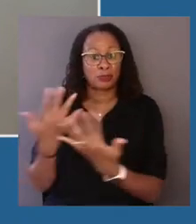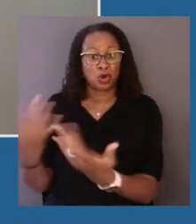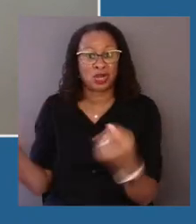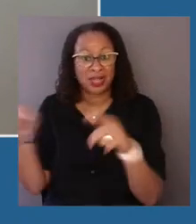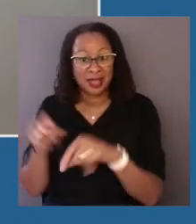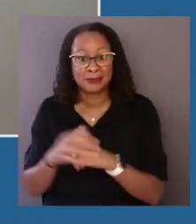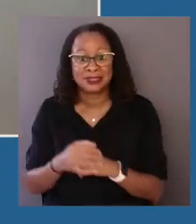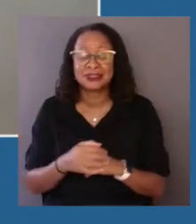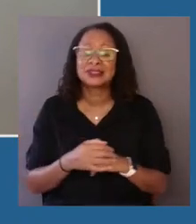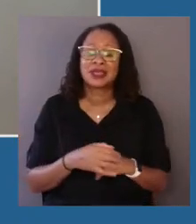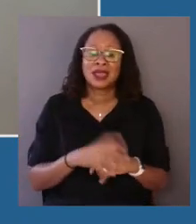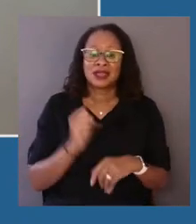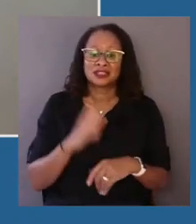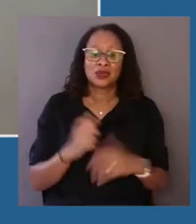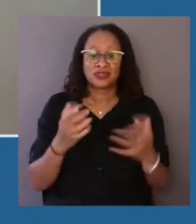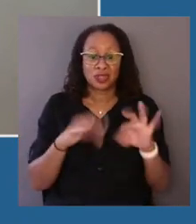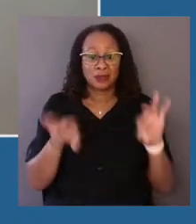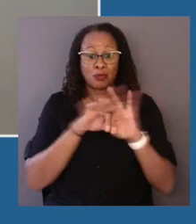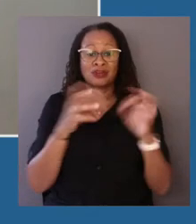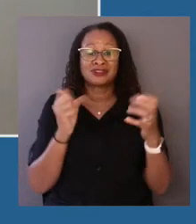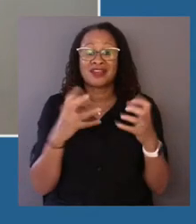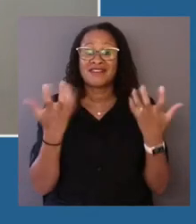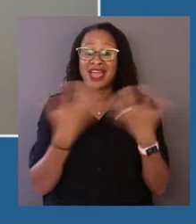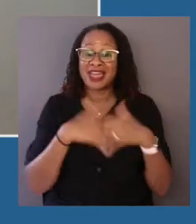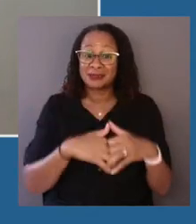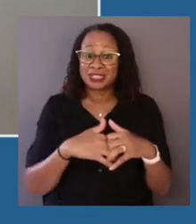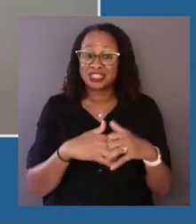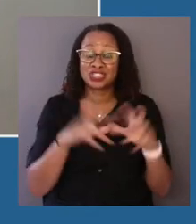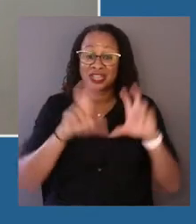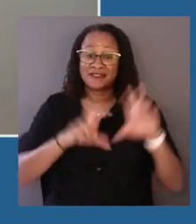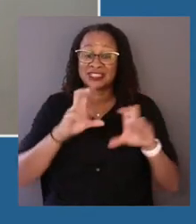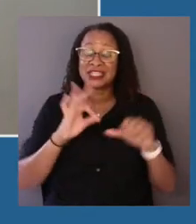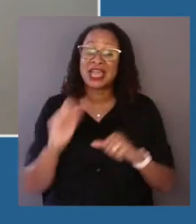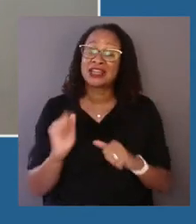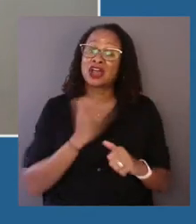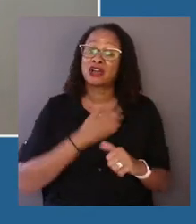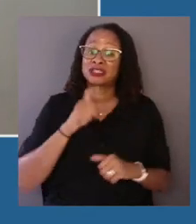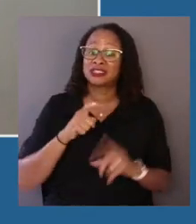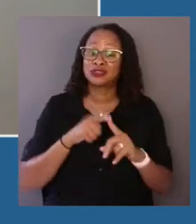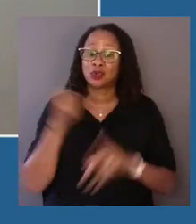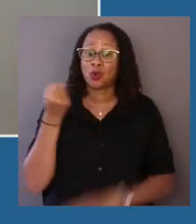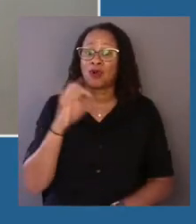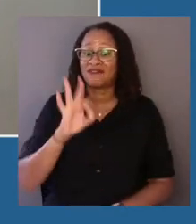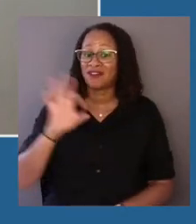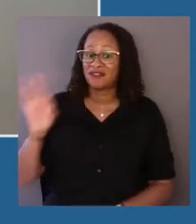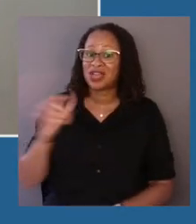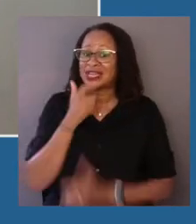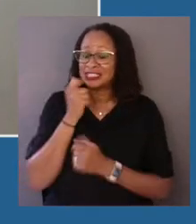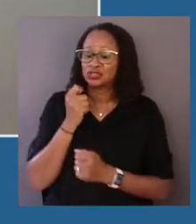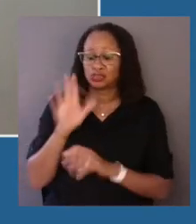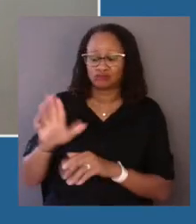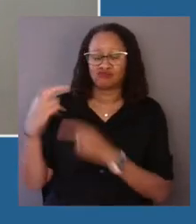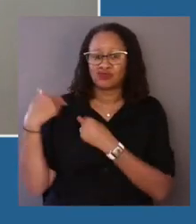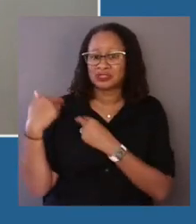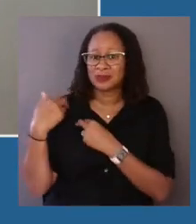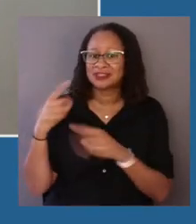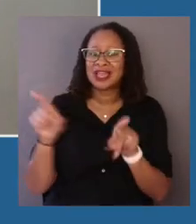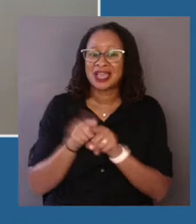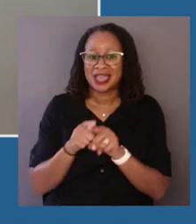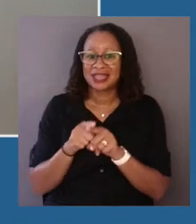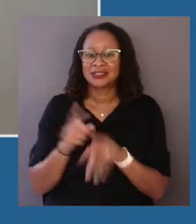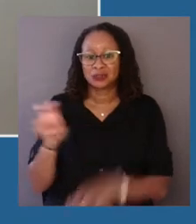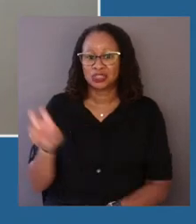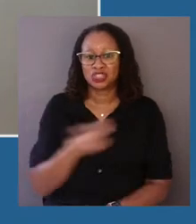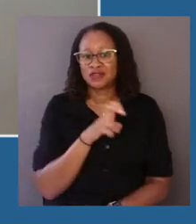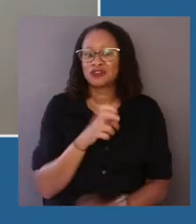the importance of adaptation investment and our need to hold fossil fuel interests accountable as we shift